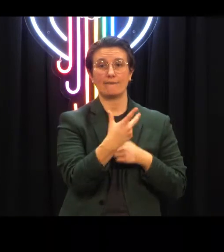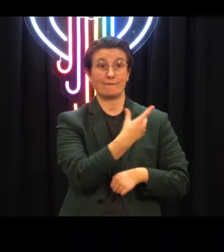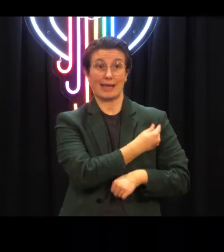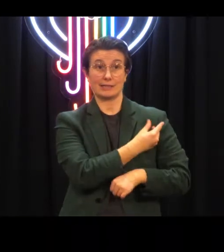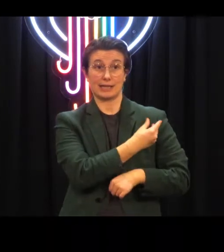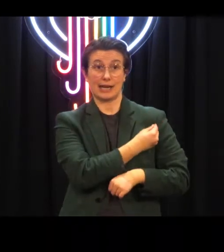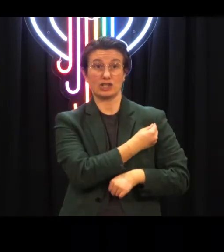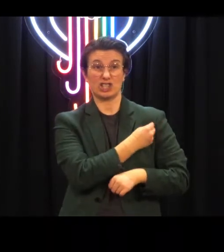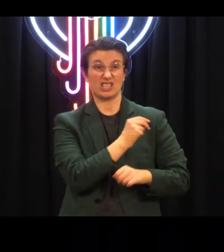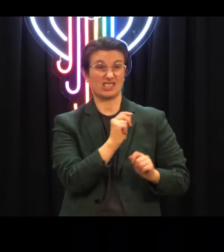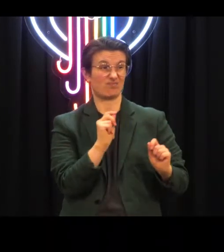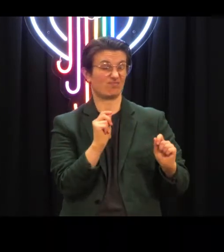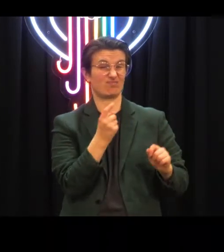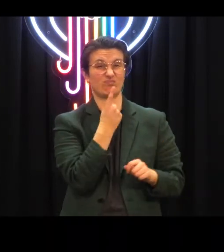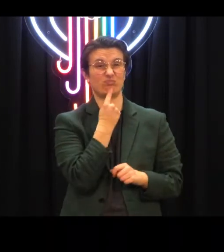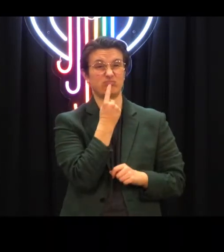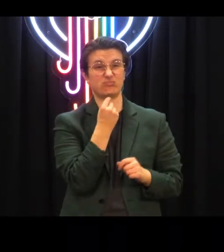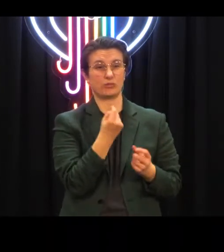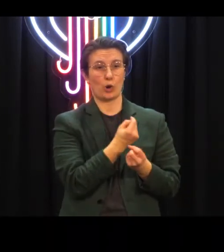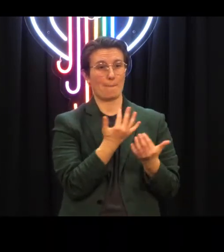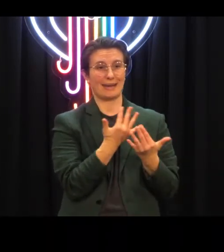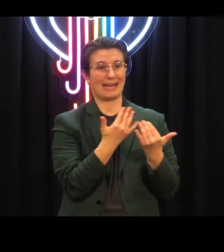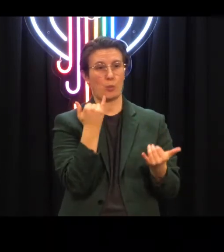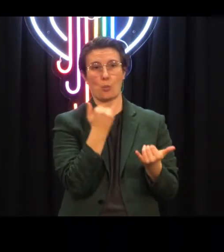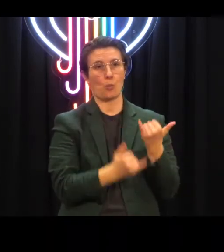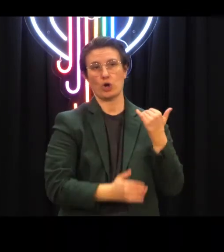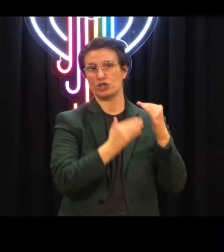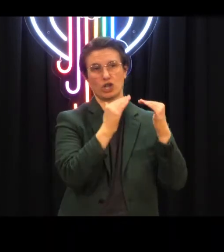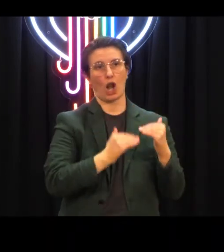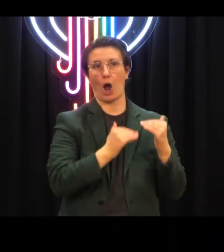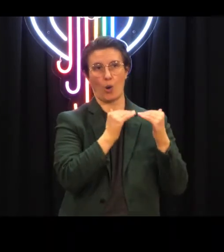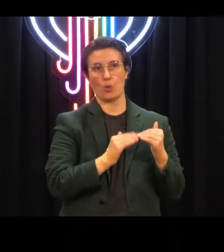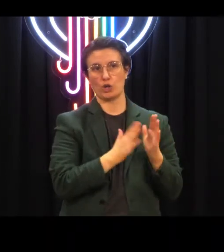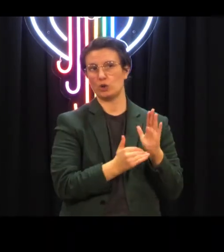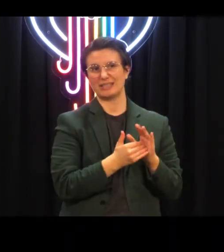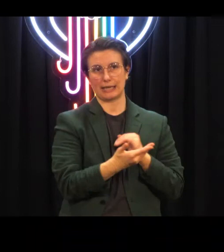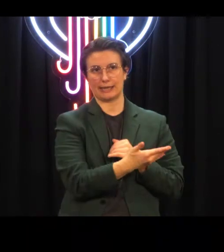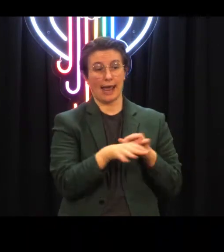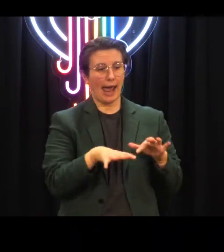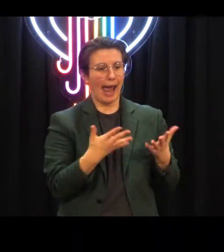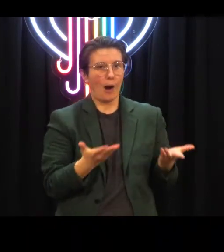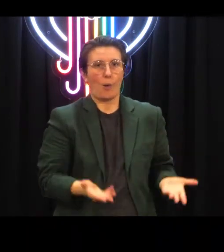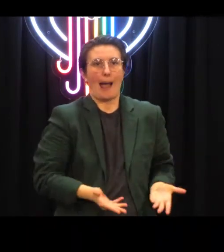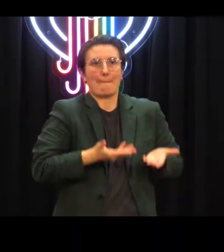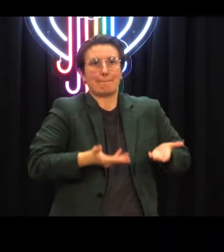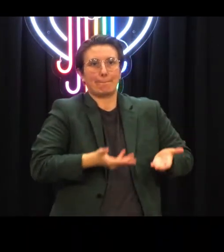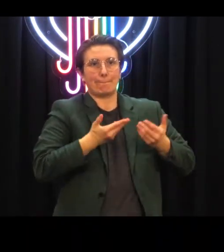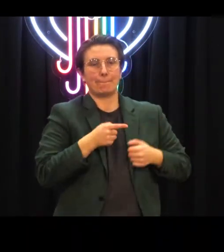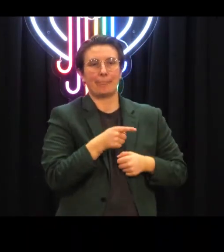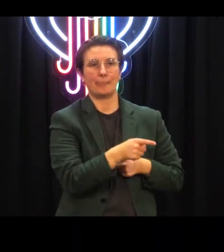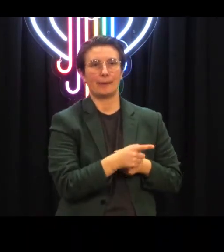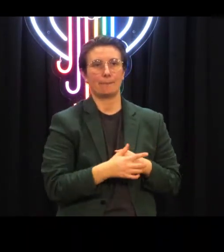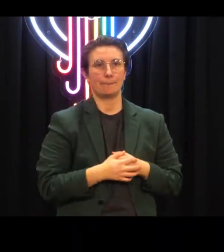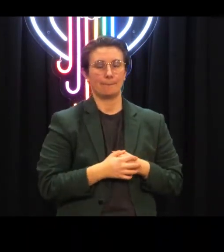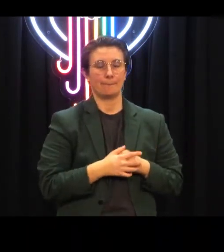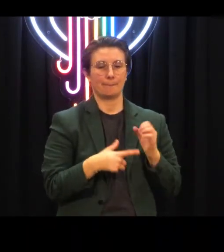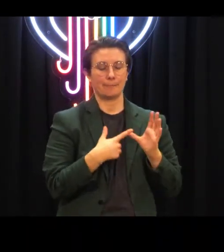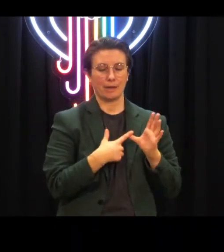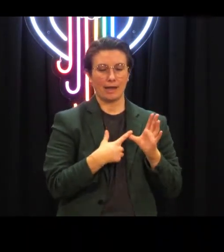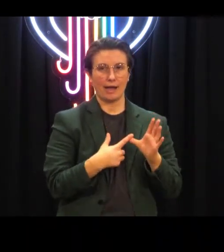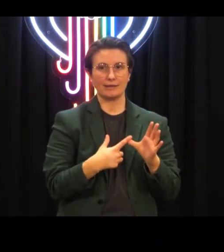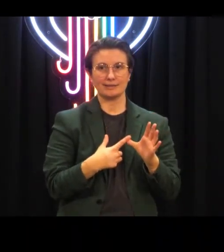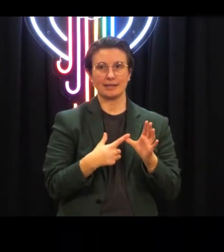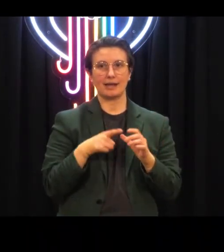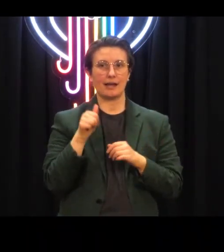to bring those up? I know that Minister Little had a meeting with